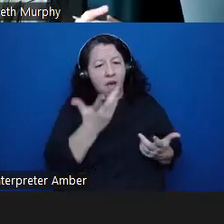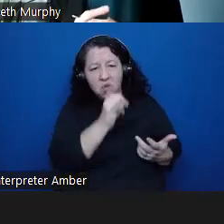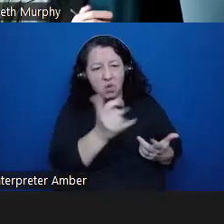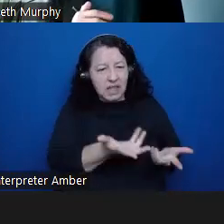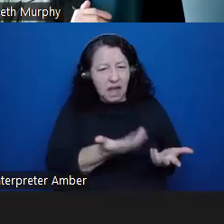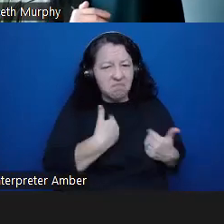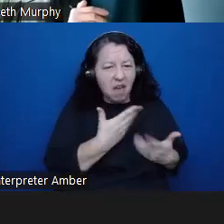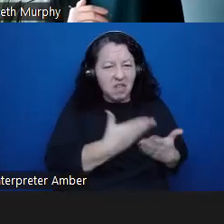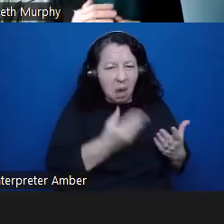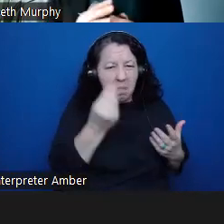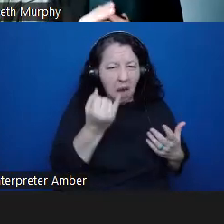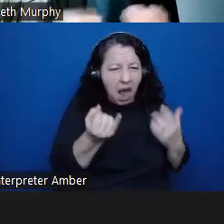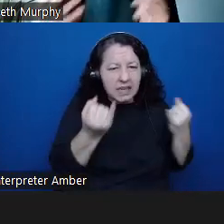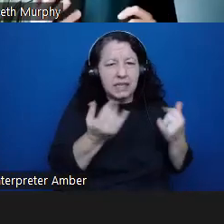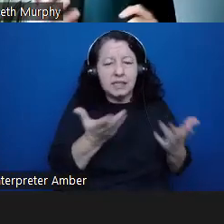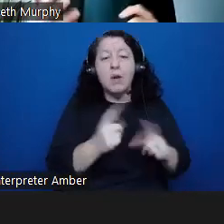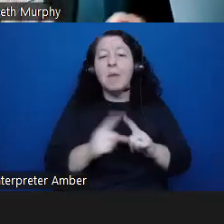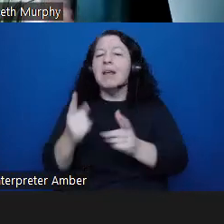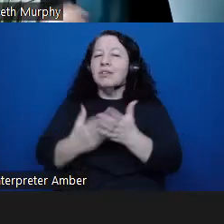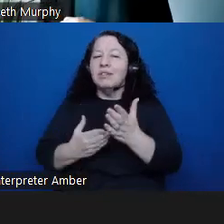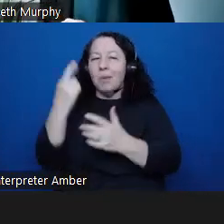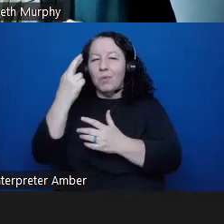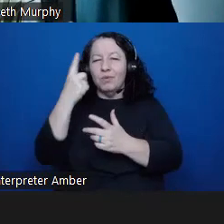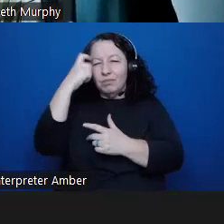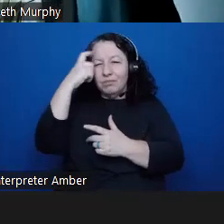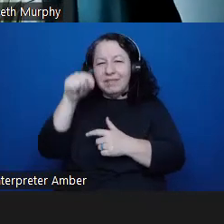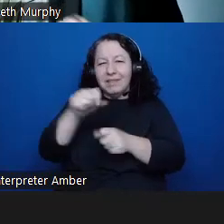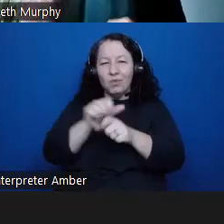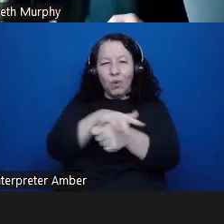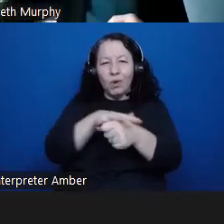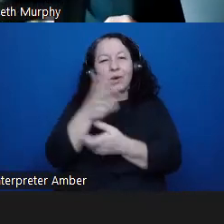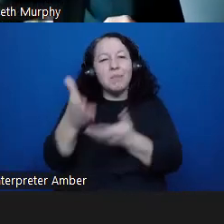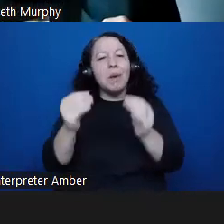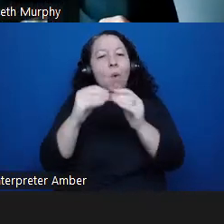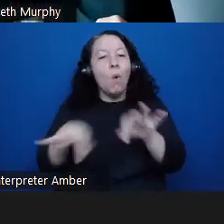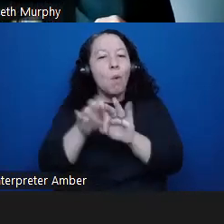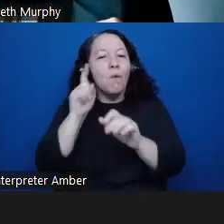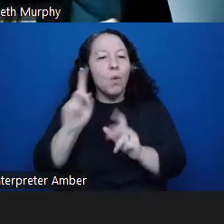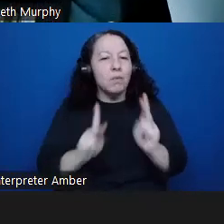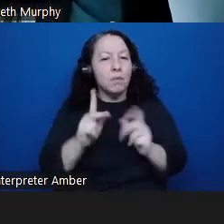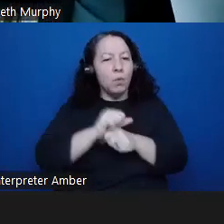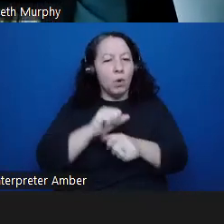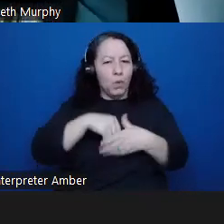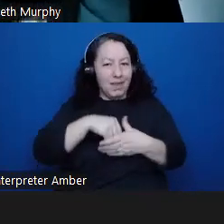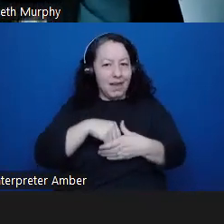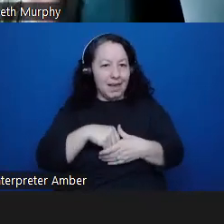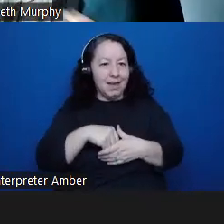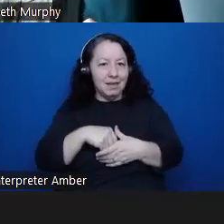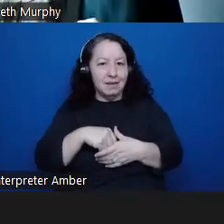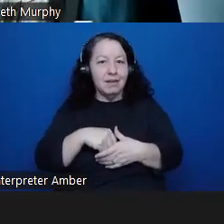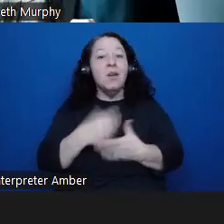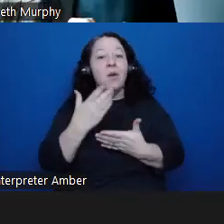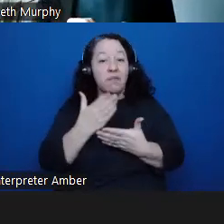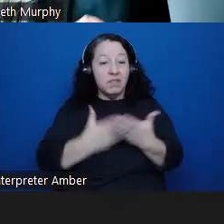suspect that these workshops might take on additional significance for their occupants. There are examples of